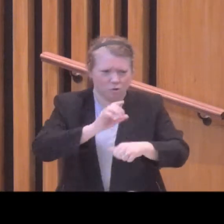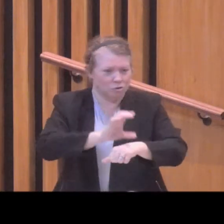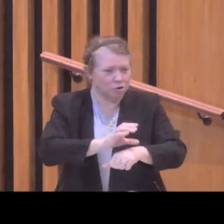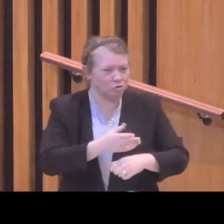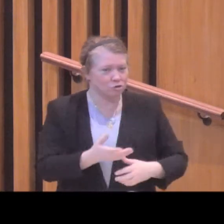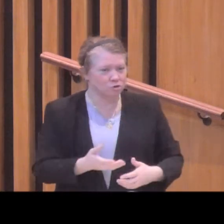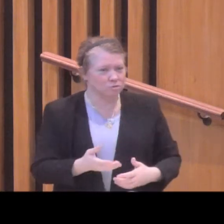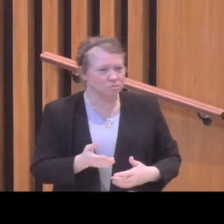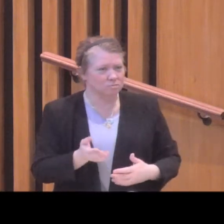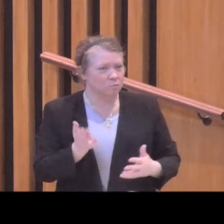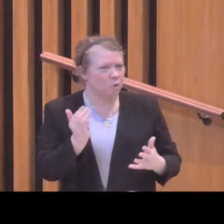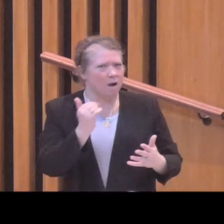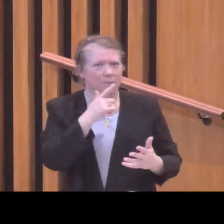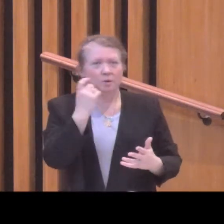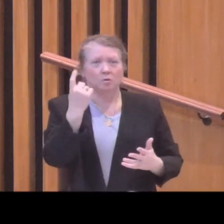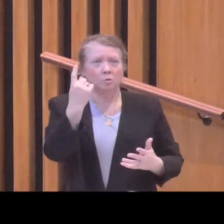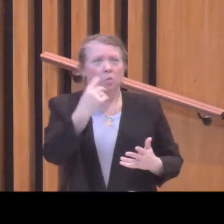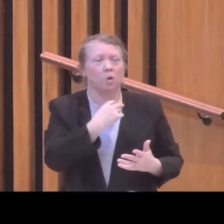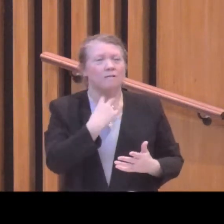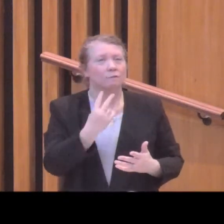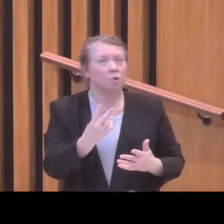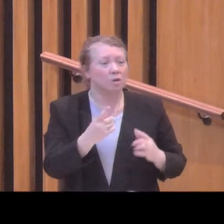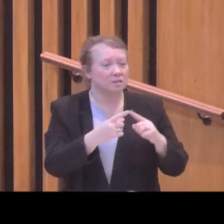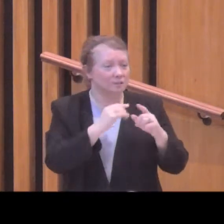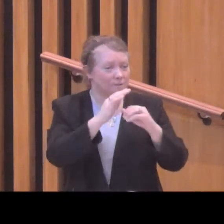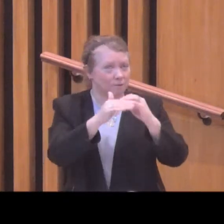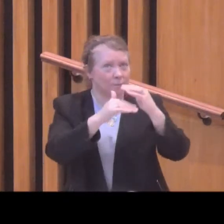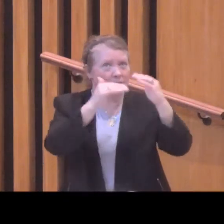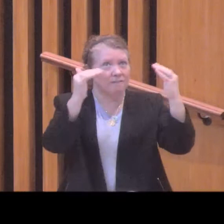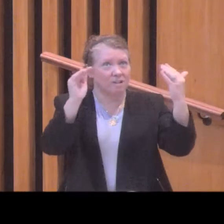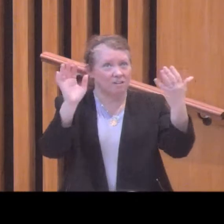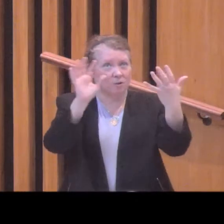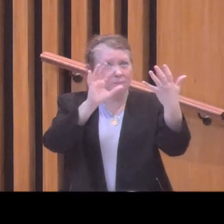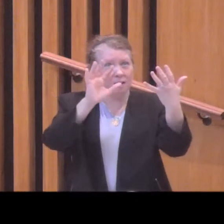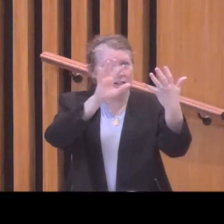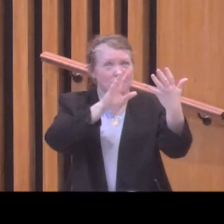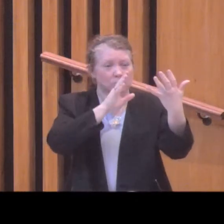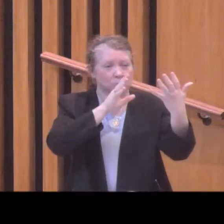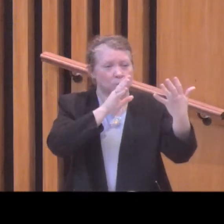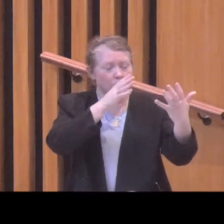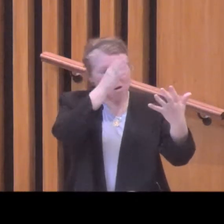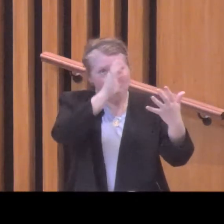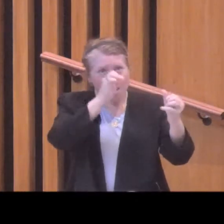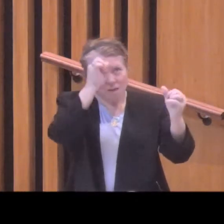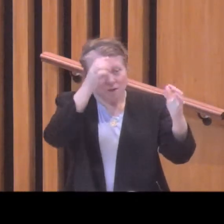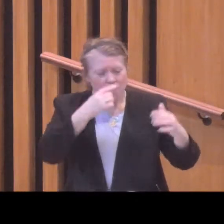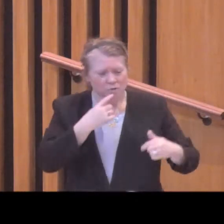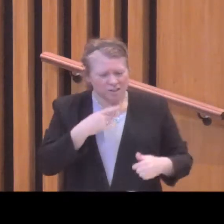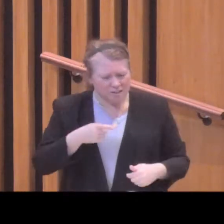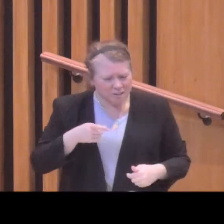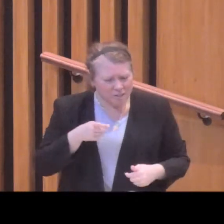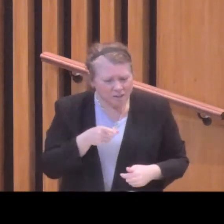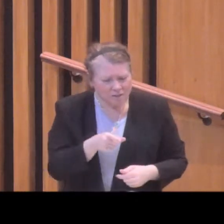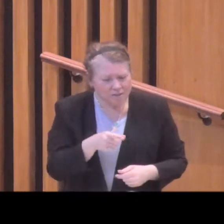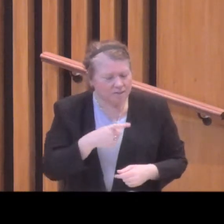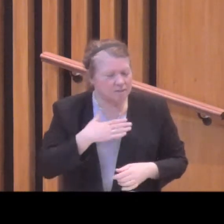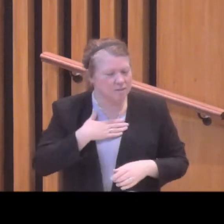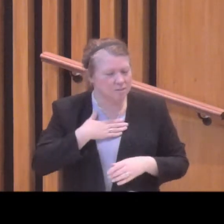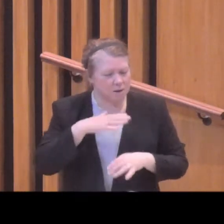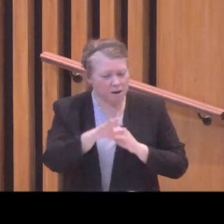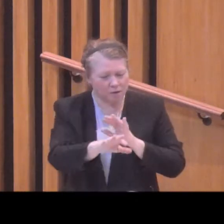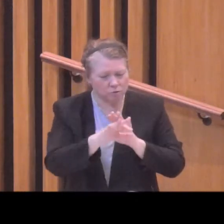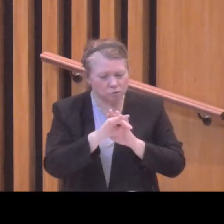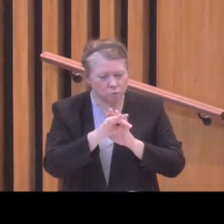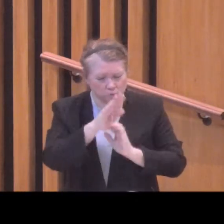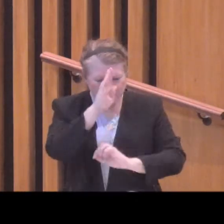the cloud of heaven, the voice of God our Father, this is my chosen son,